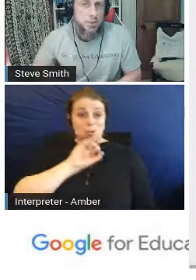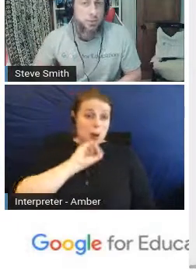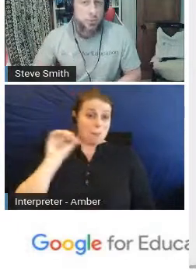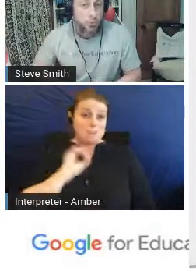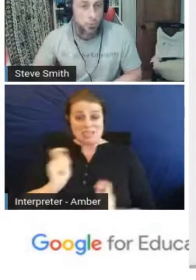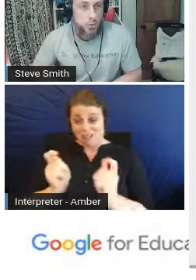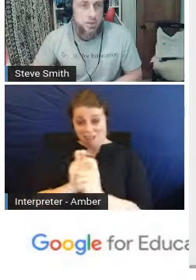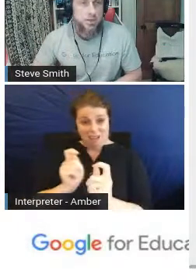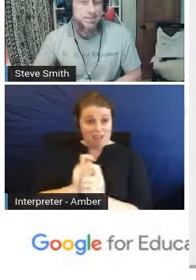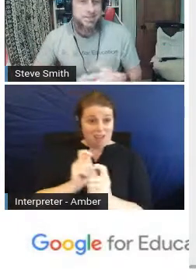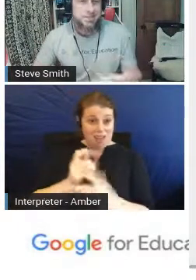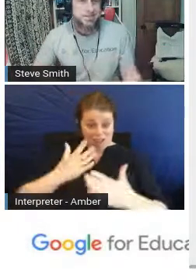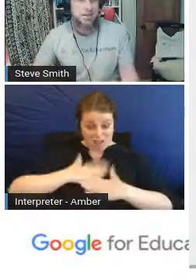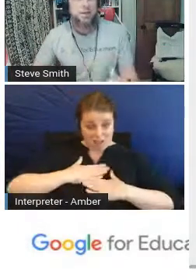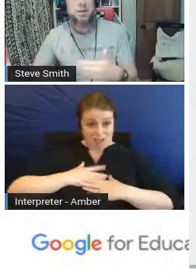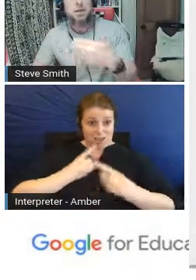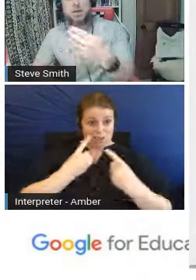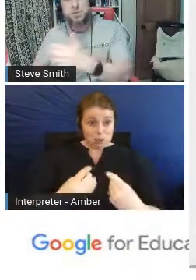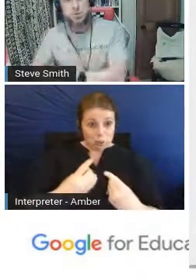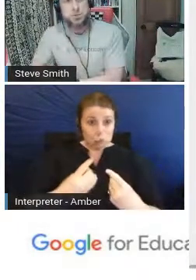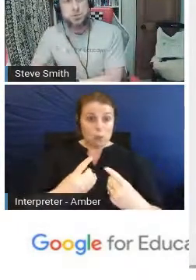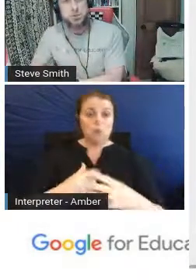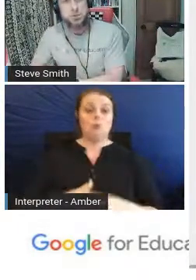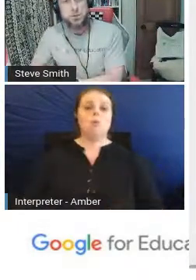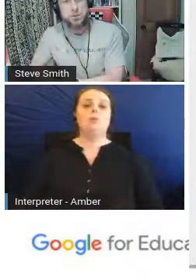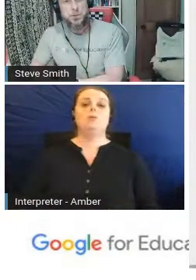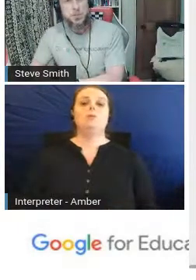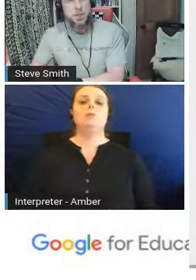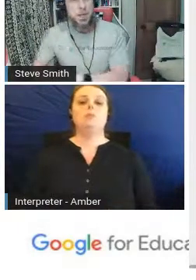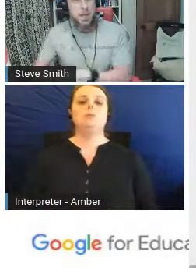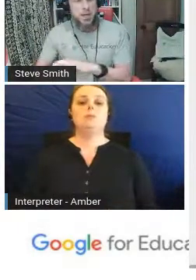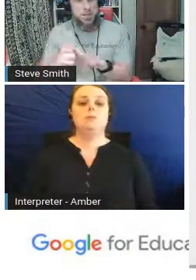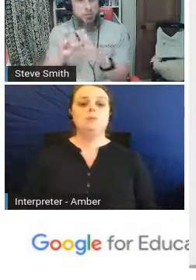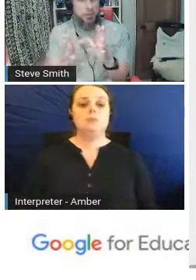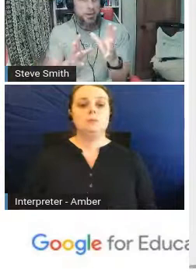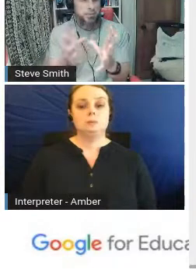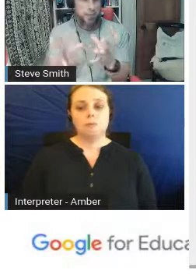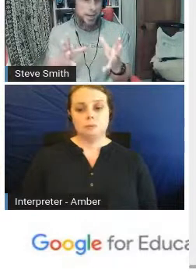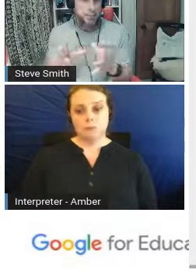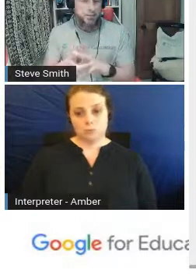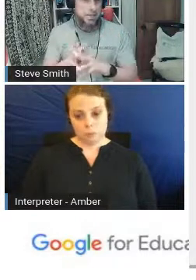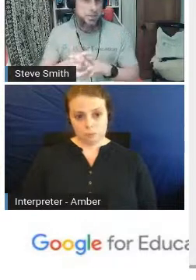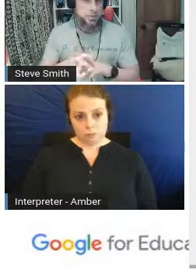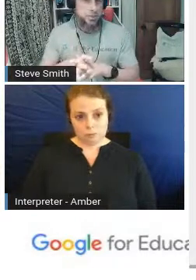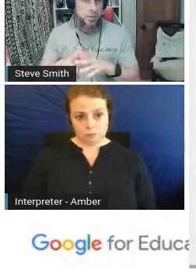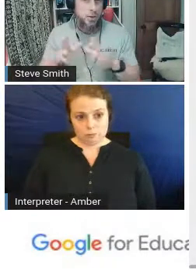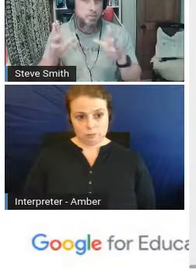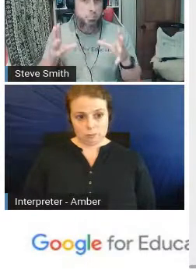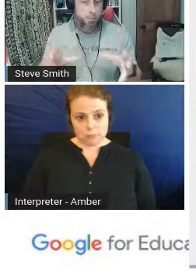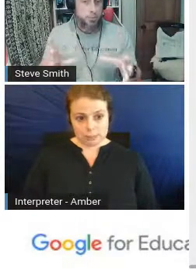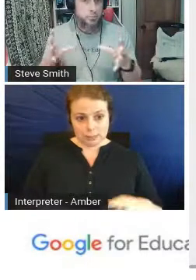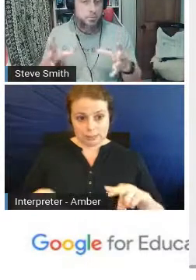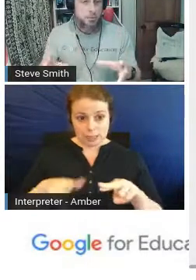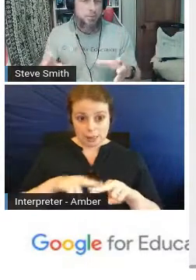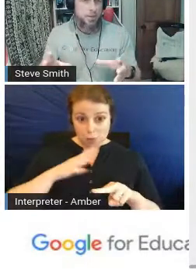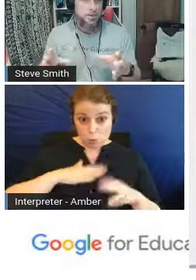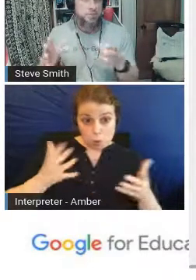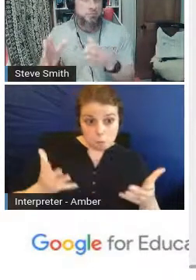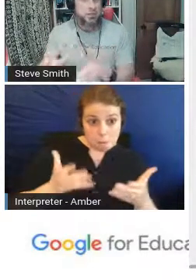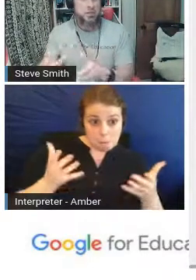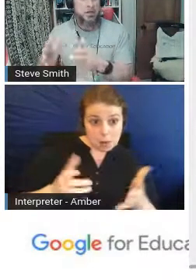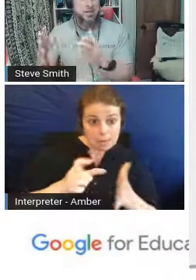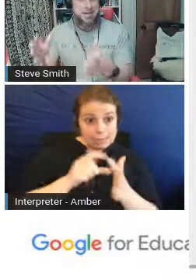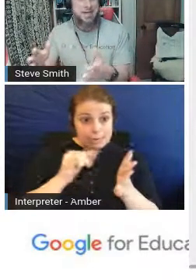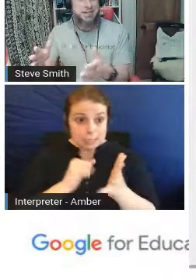what you want to see in your school. And the ability to play with Data Studio and build something